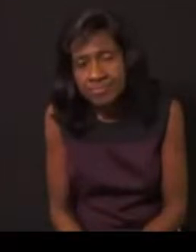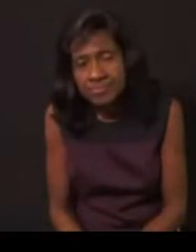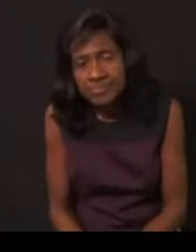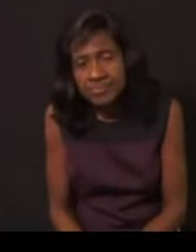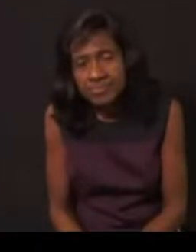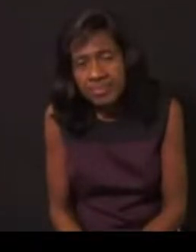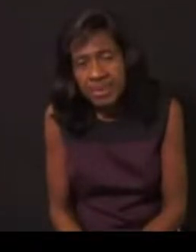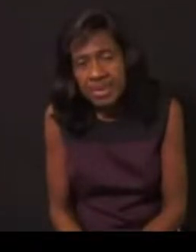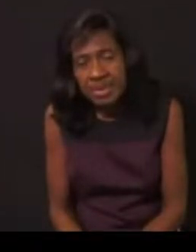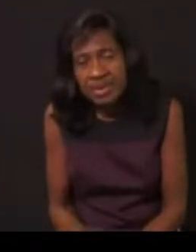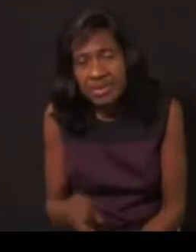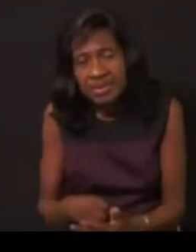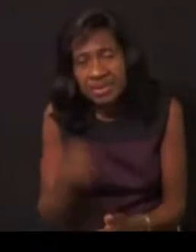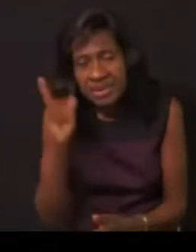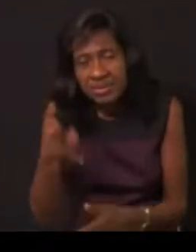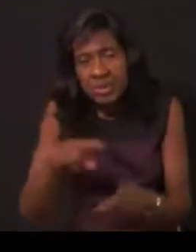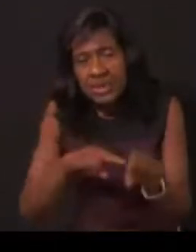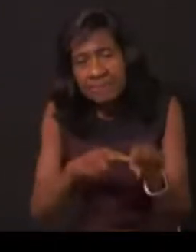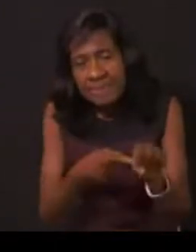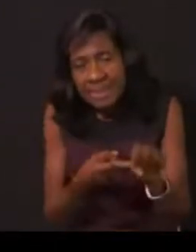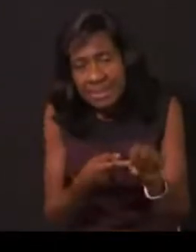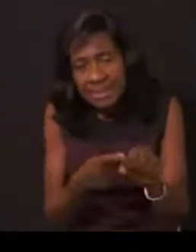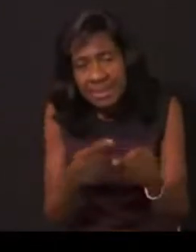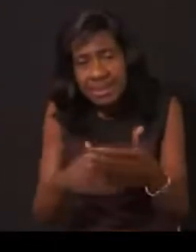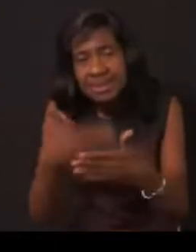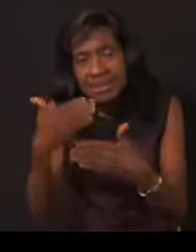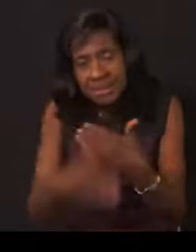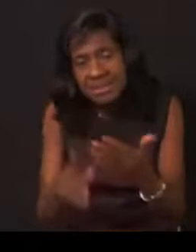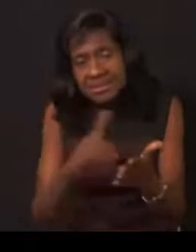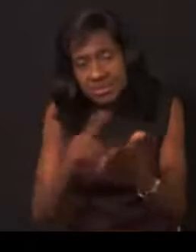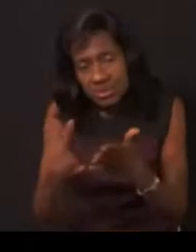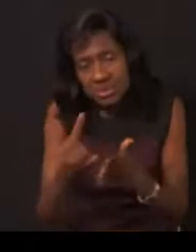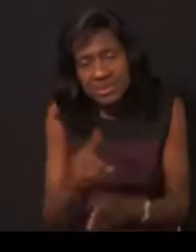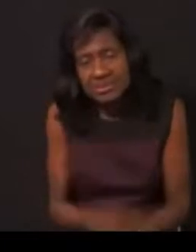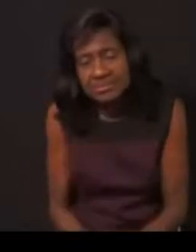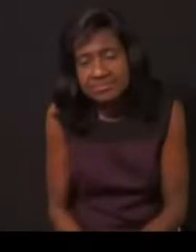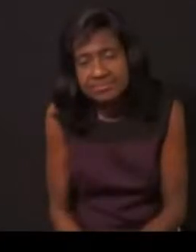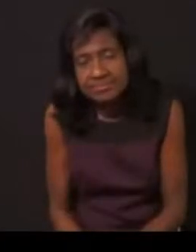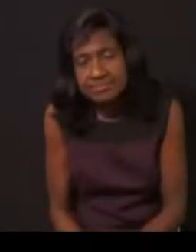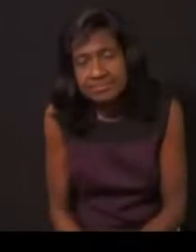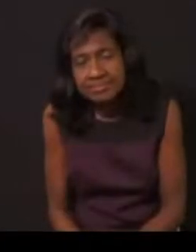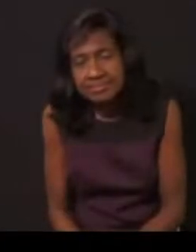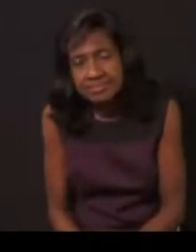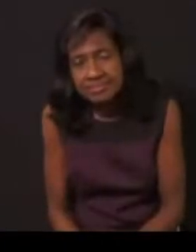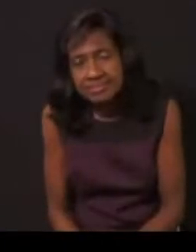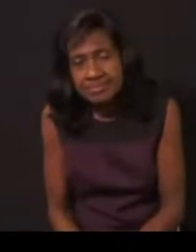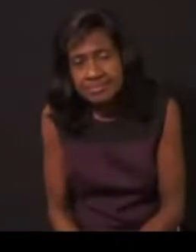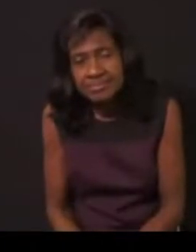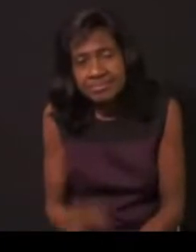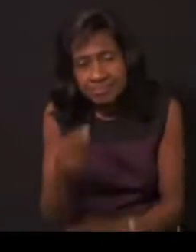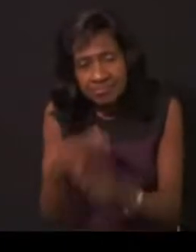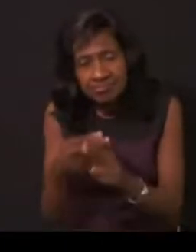to put that into effect early next week. All right.